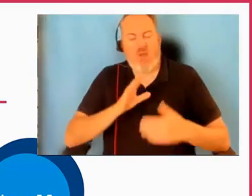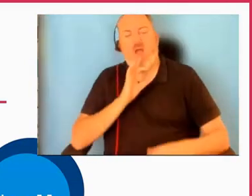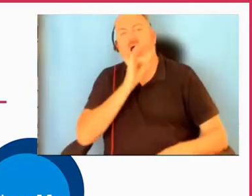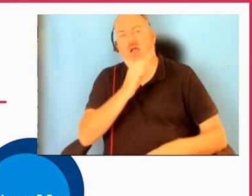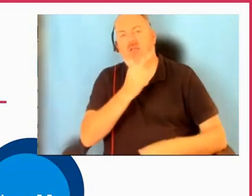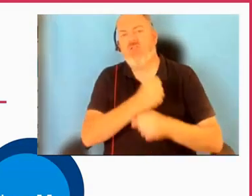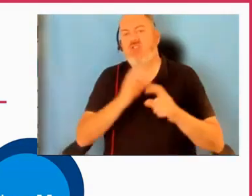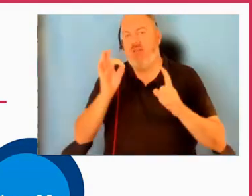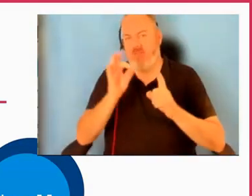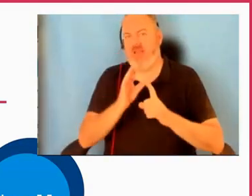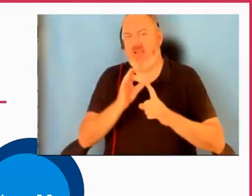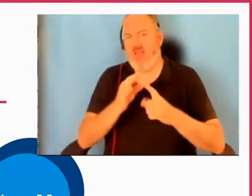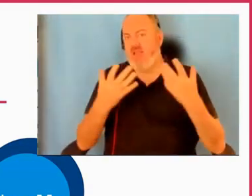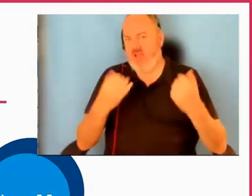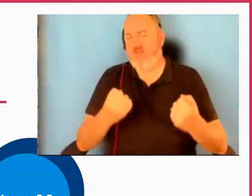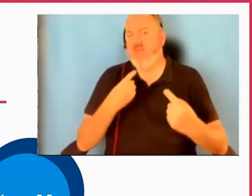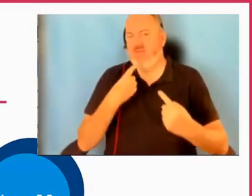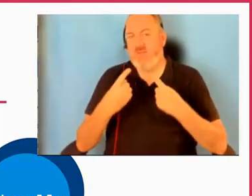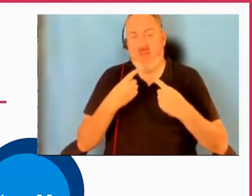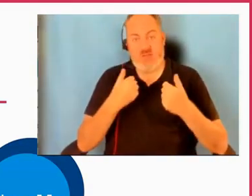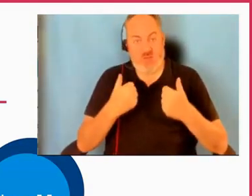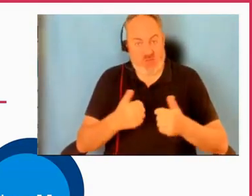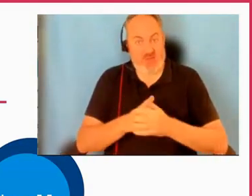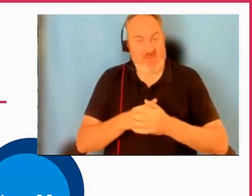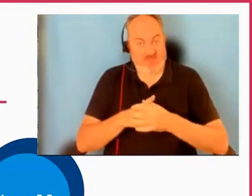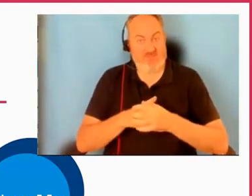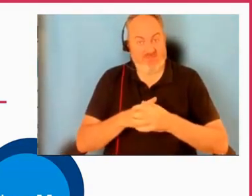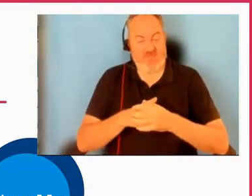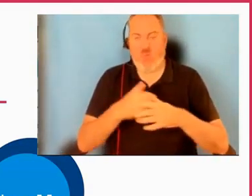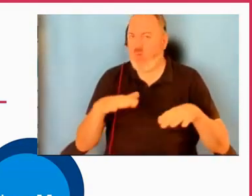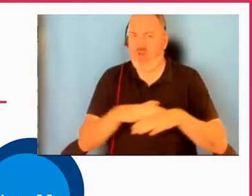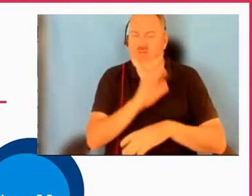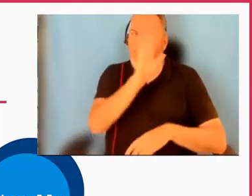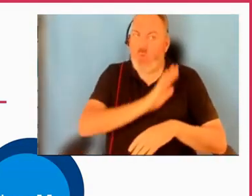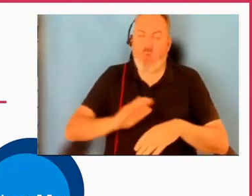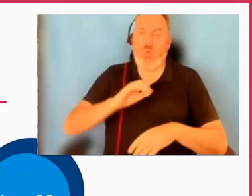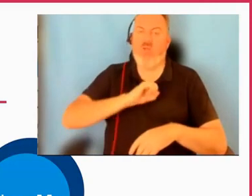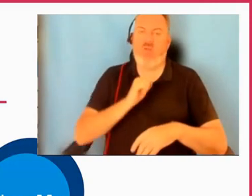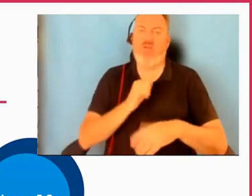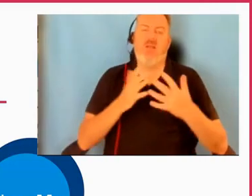being rolled out across Scotland, so they're not available in every area.